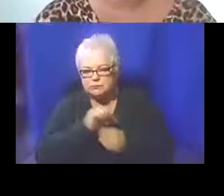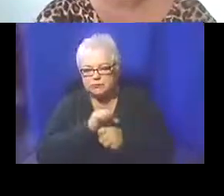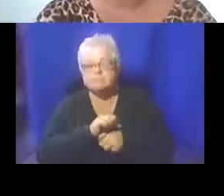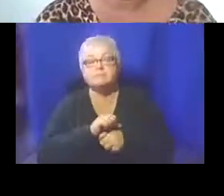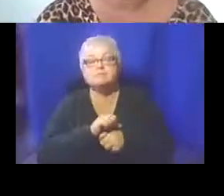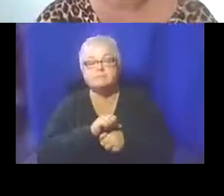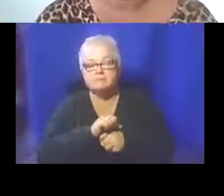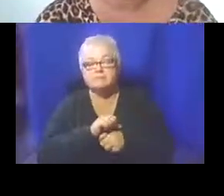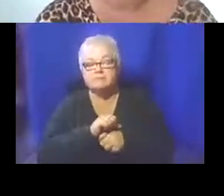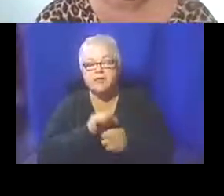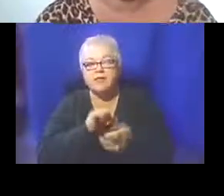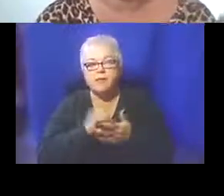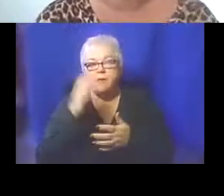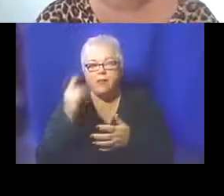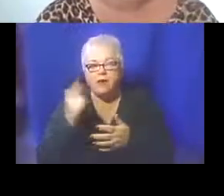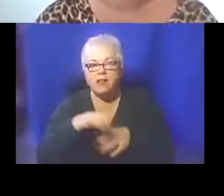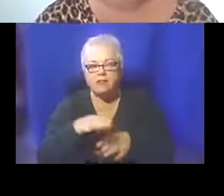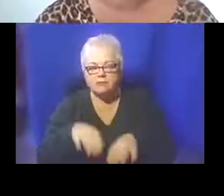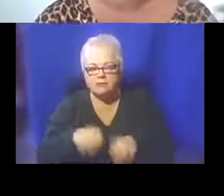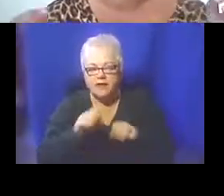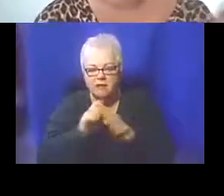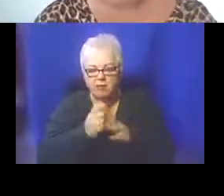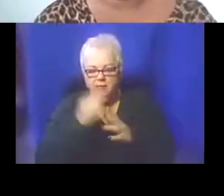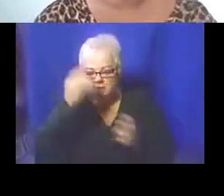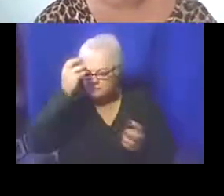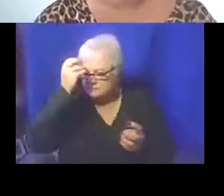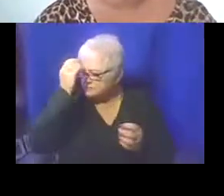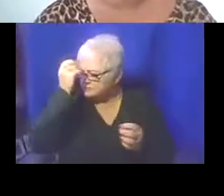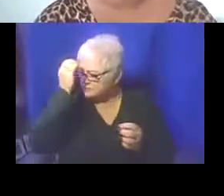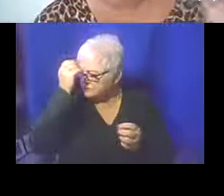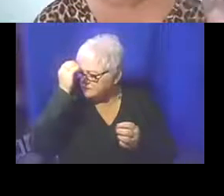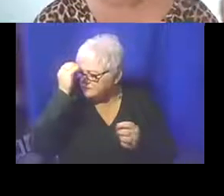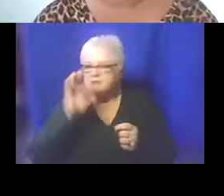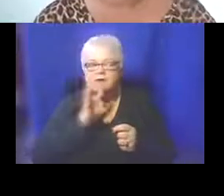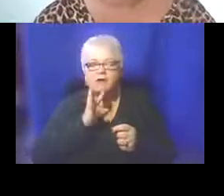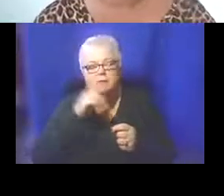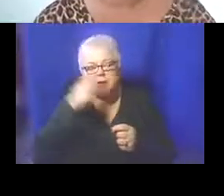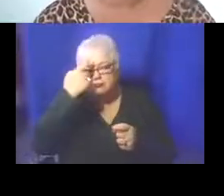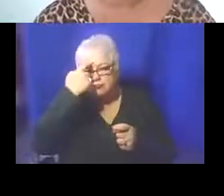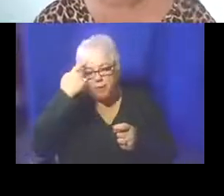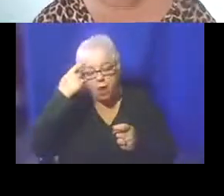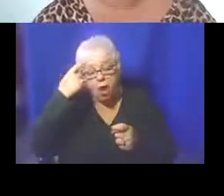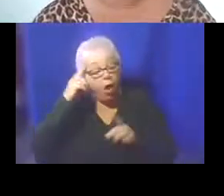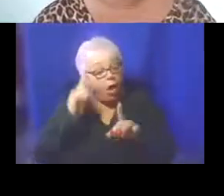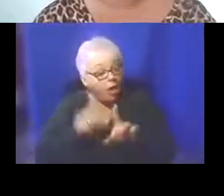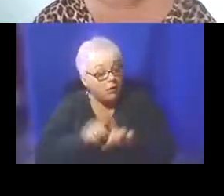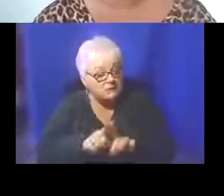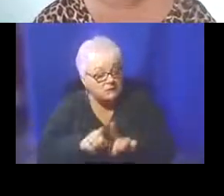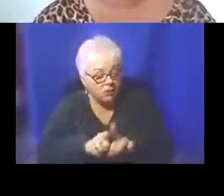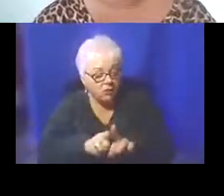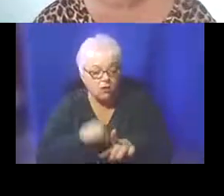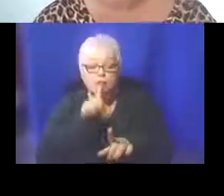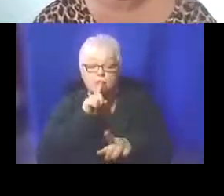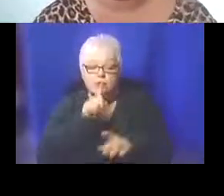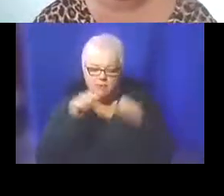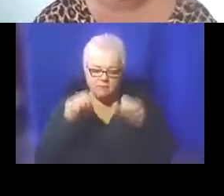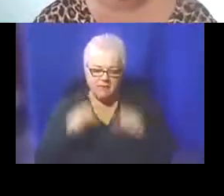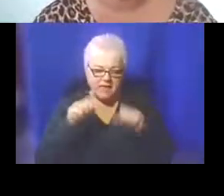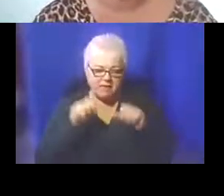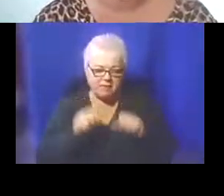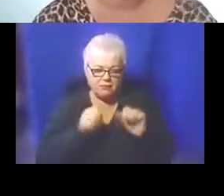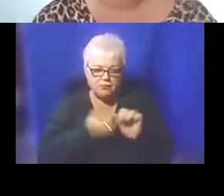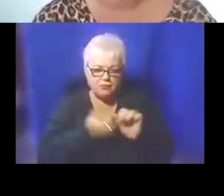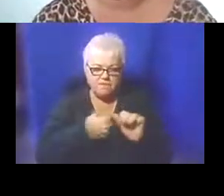why I always like to sort of take a moment and really think about and talk about trauma. And also to really be able to